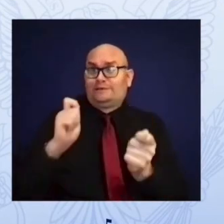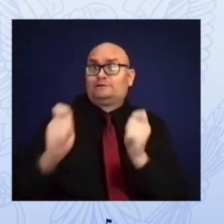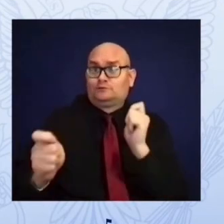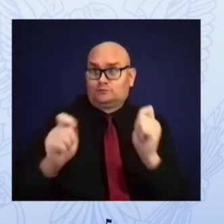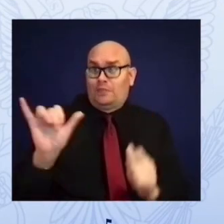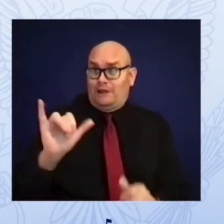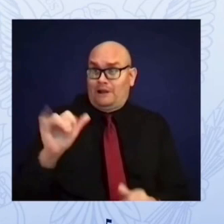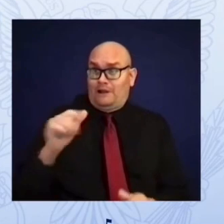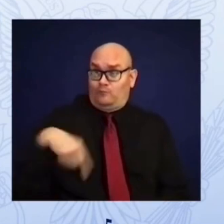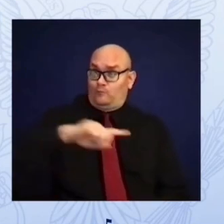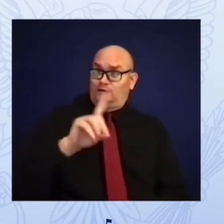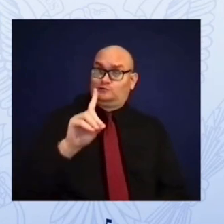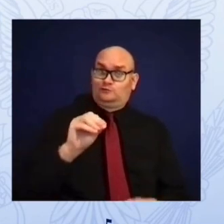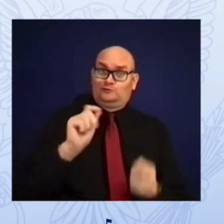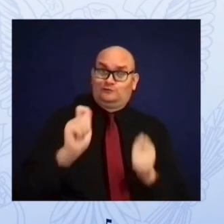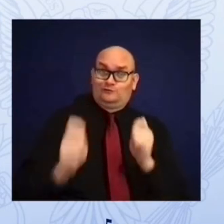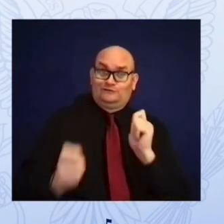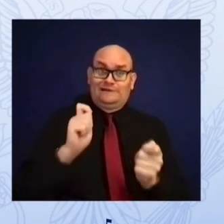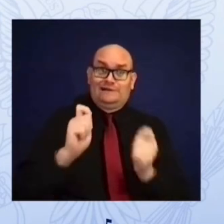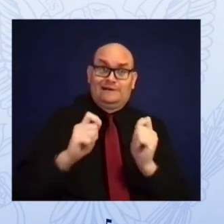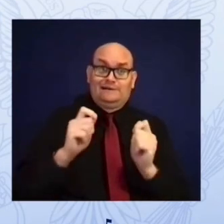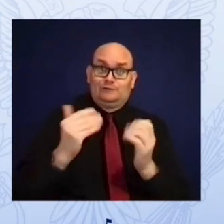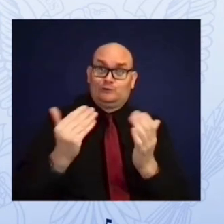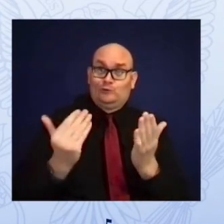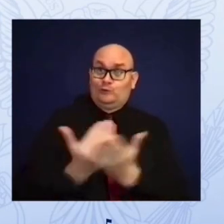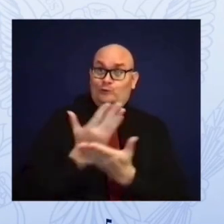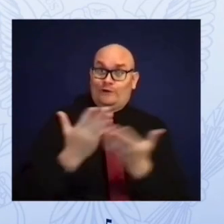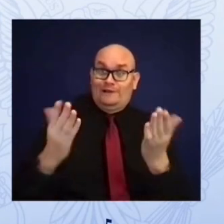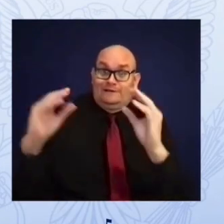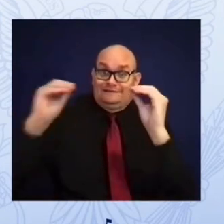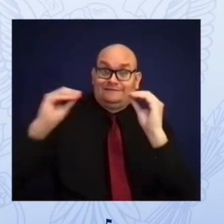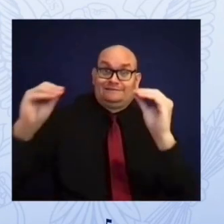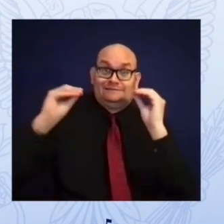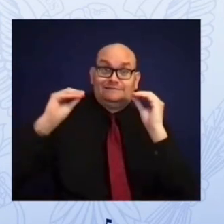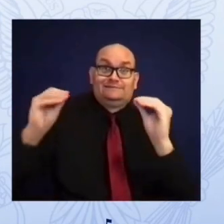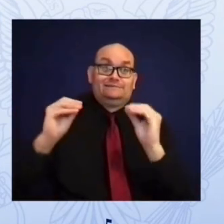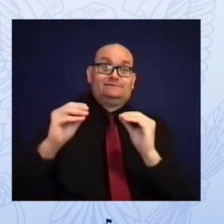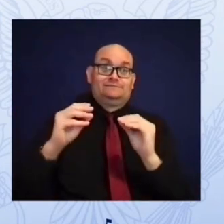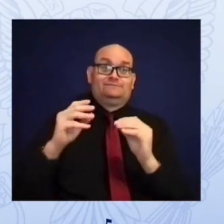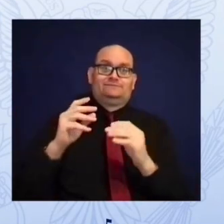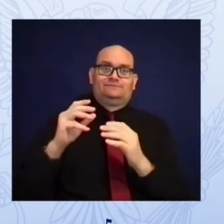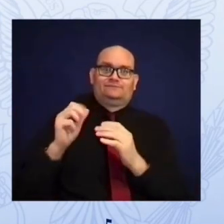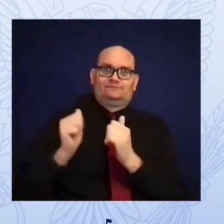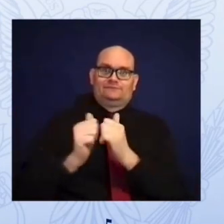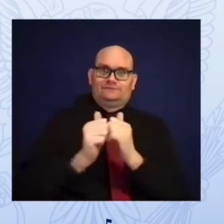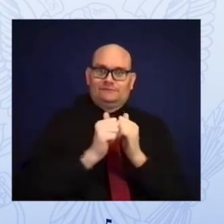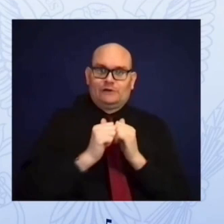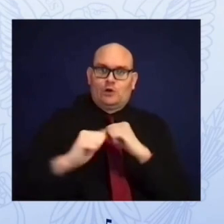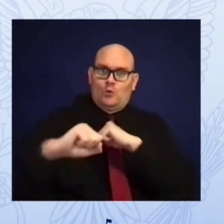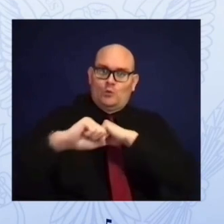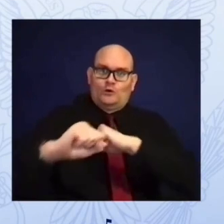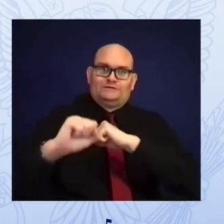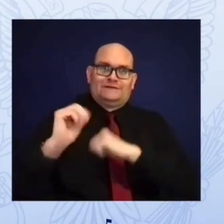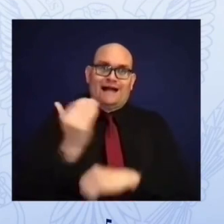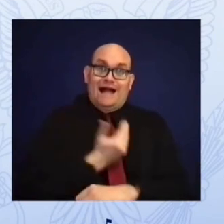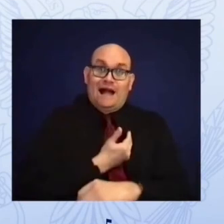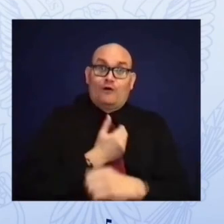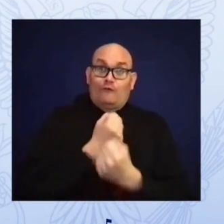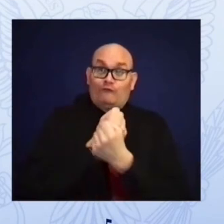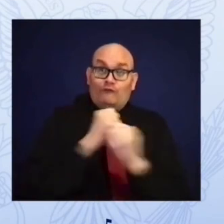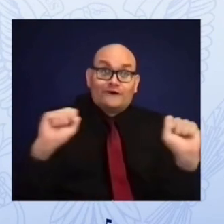future. And they safeguard our freedom to learn, to explore, and choose the ideas